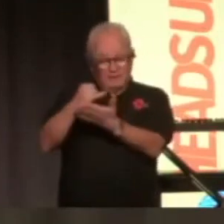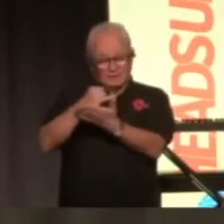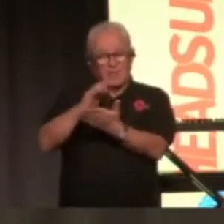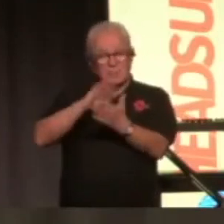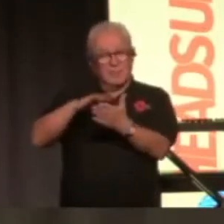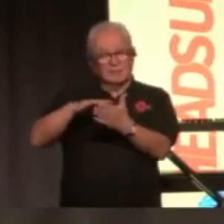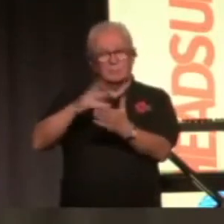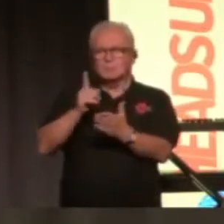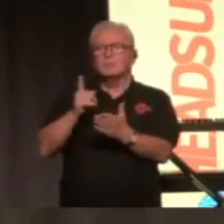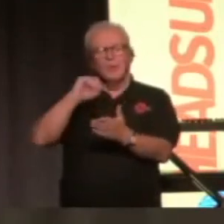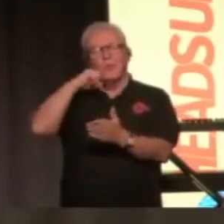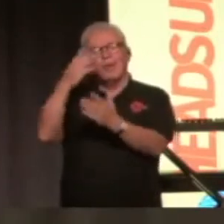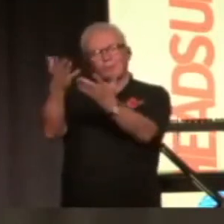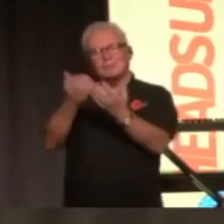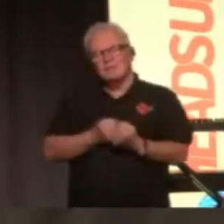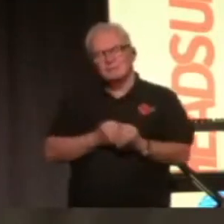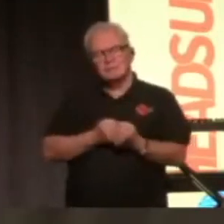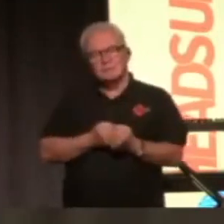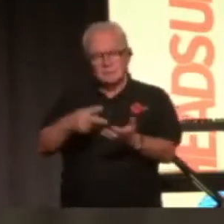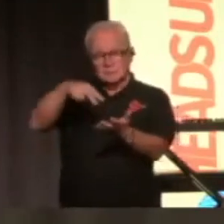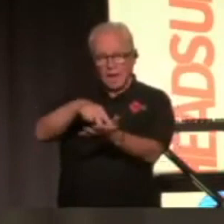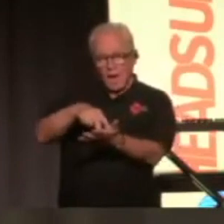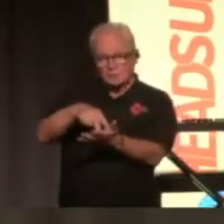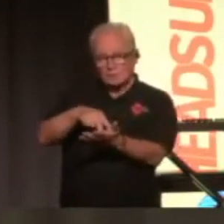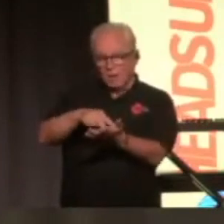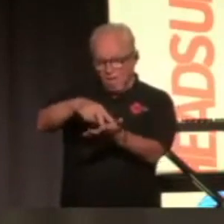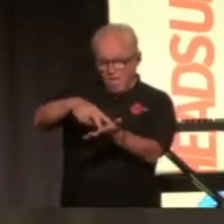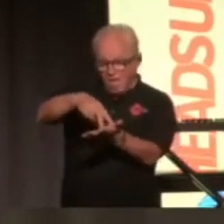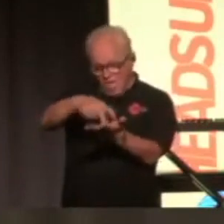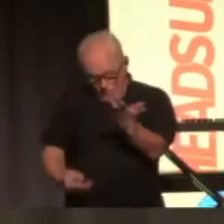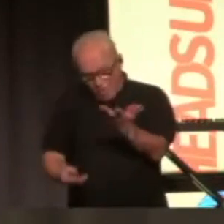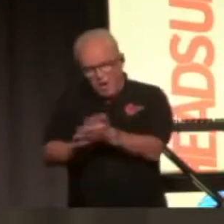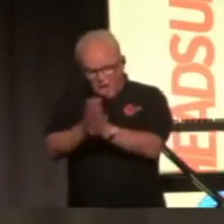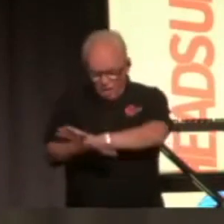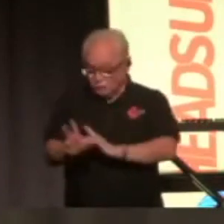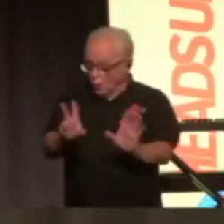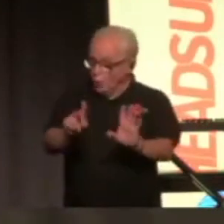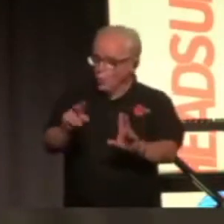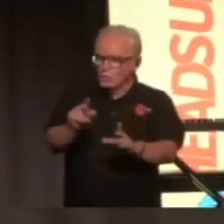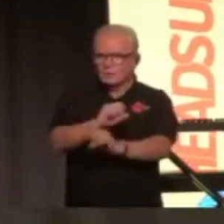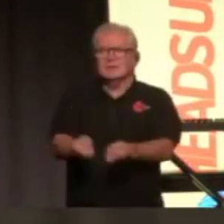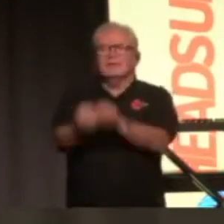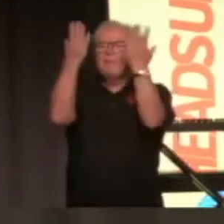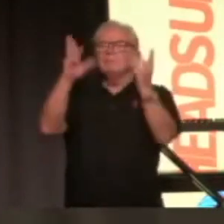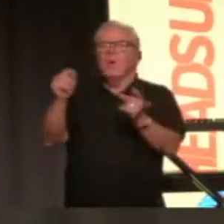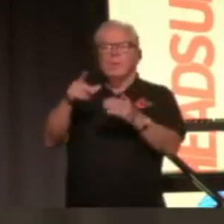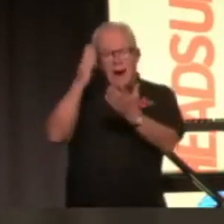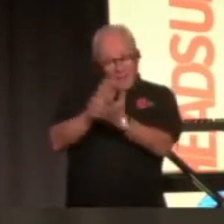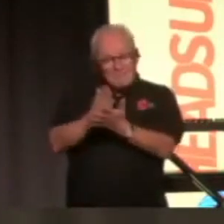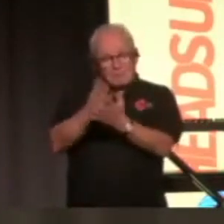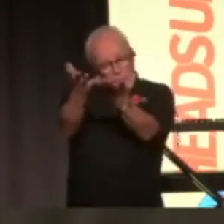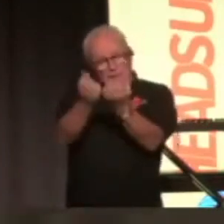it. Not crumble, not faint, not quit, but to receive